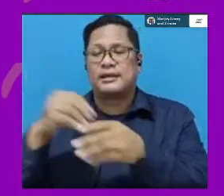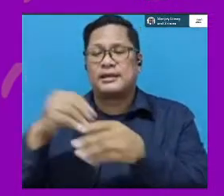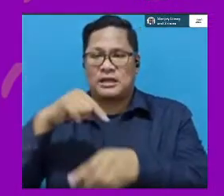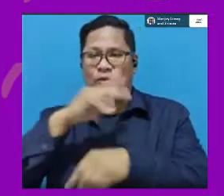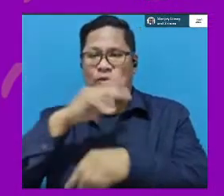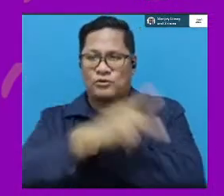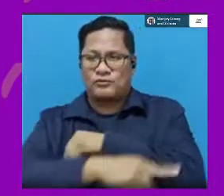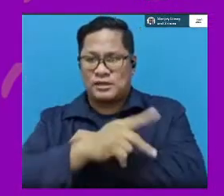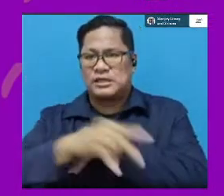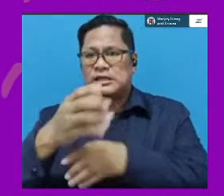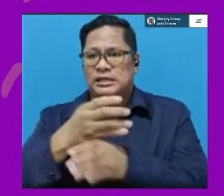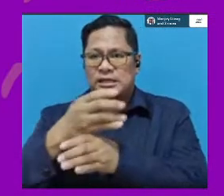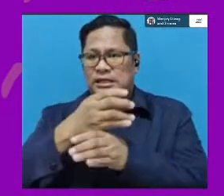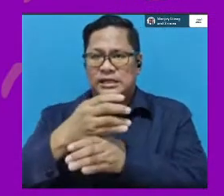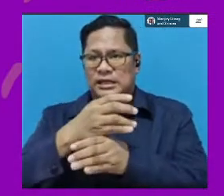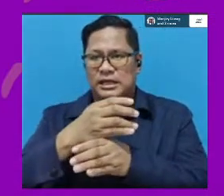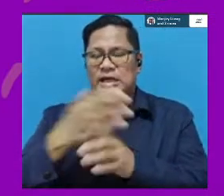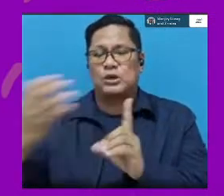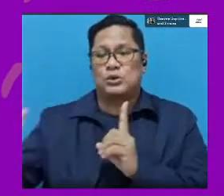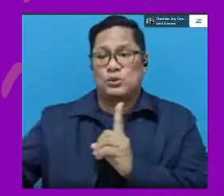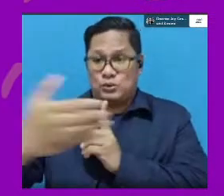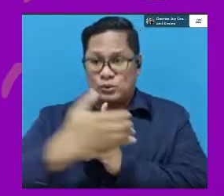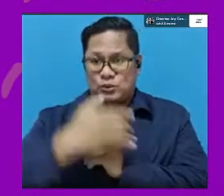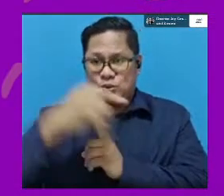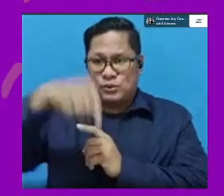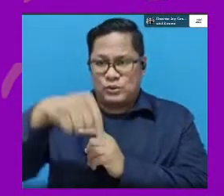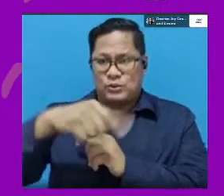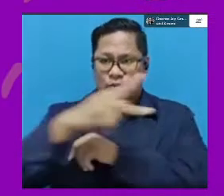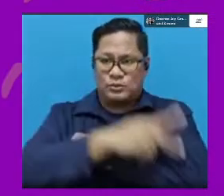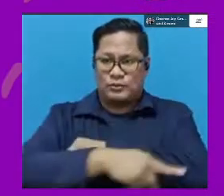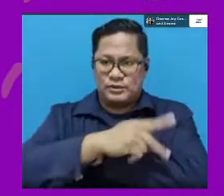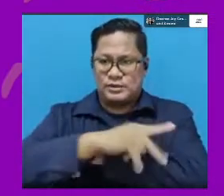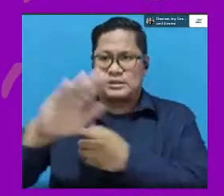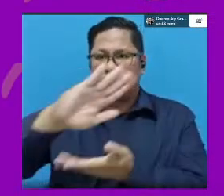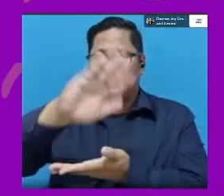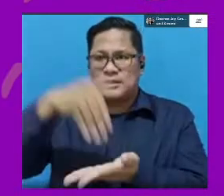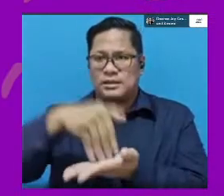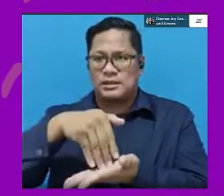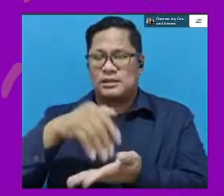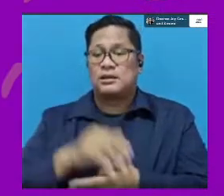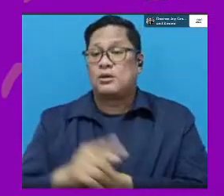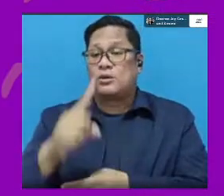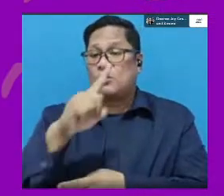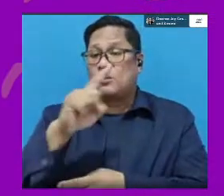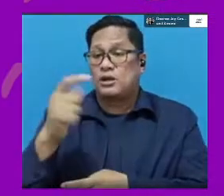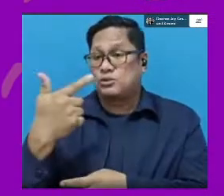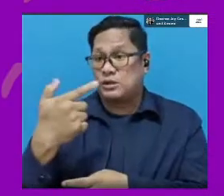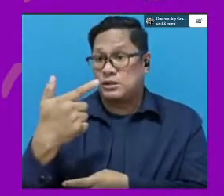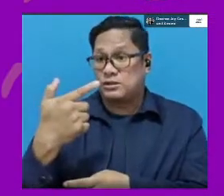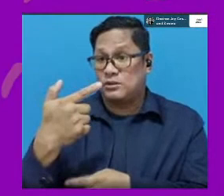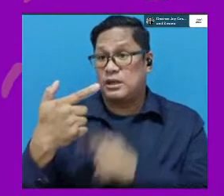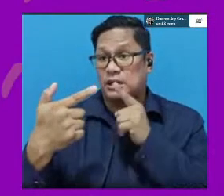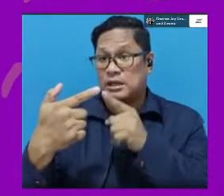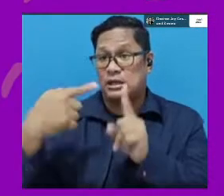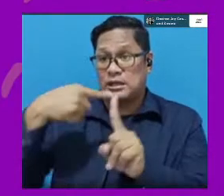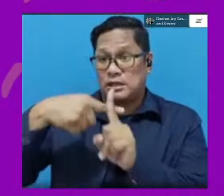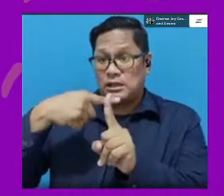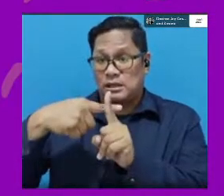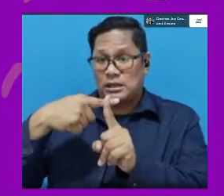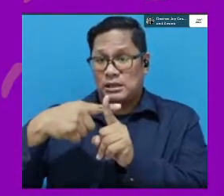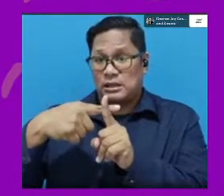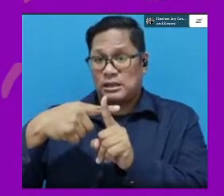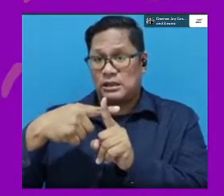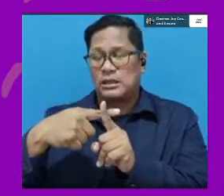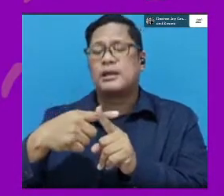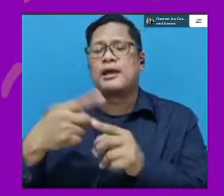and containment center at our provincial capital. 121 of the confirmed positive were